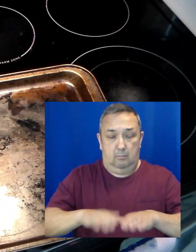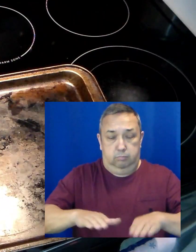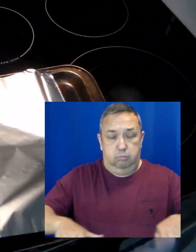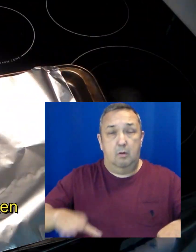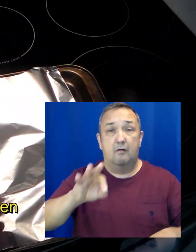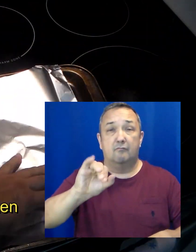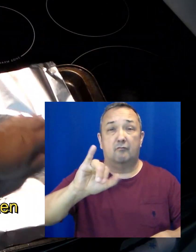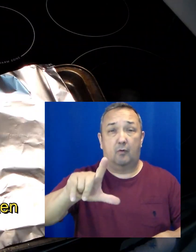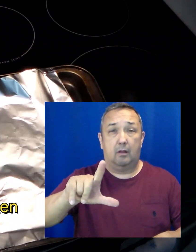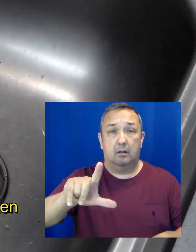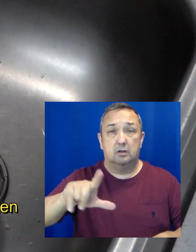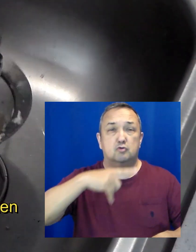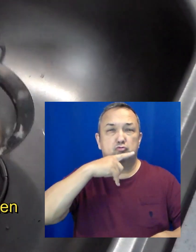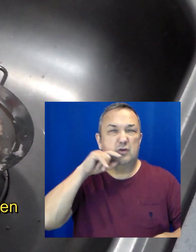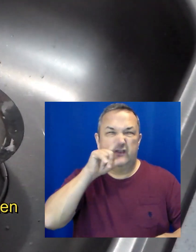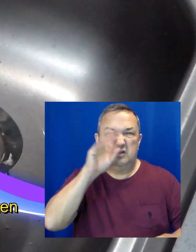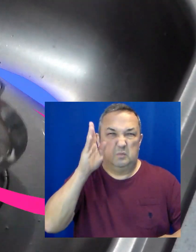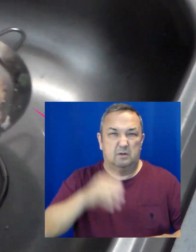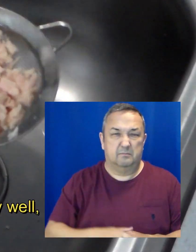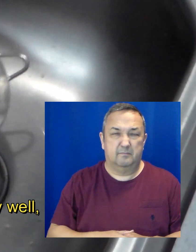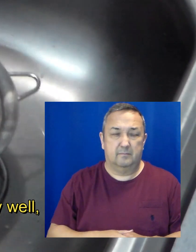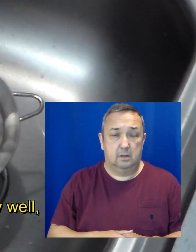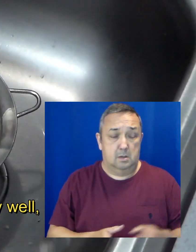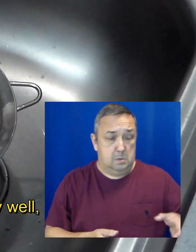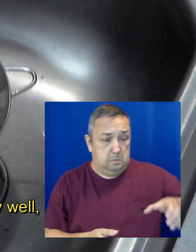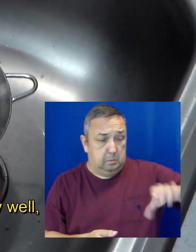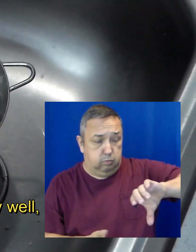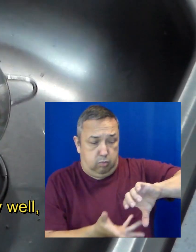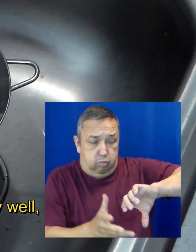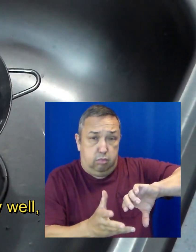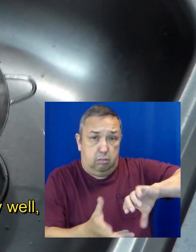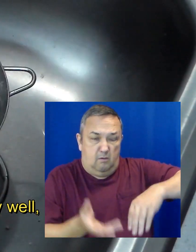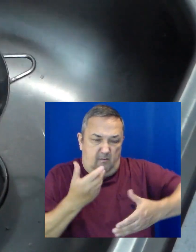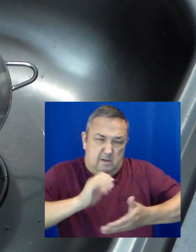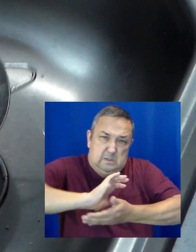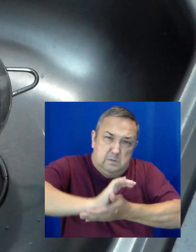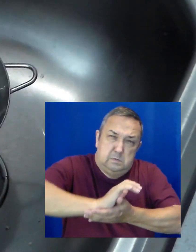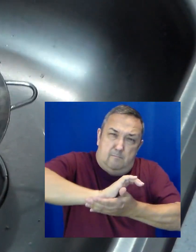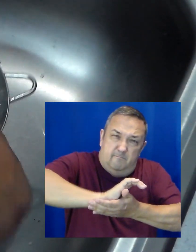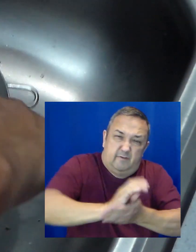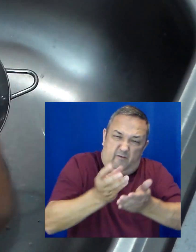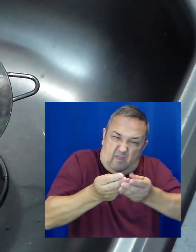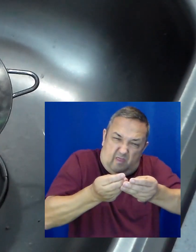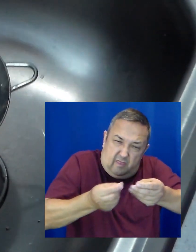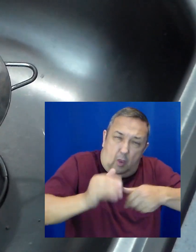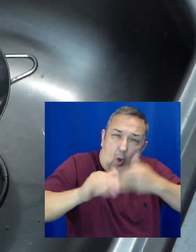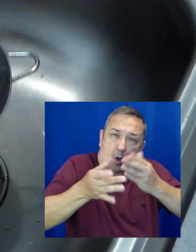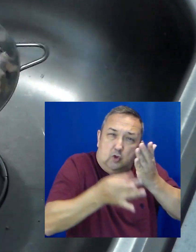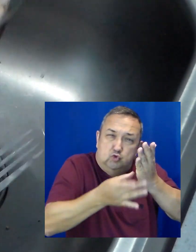aluminum foil so that we can dry our chicken. After straining the chicken really well, give it a good push to get all the juice out.